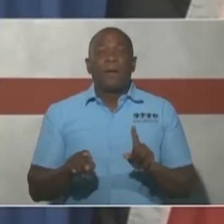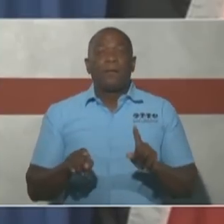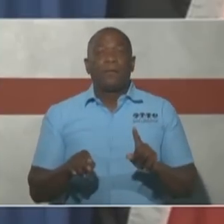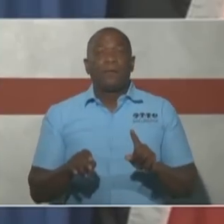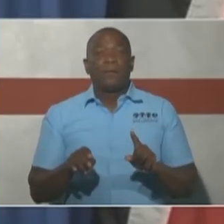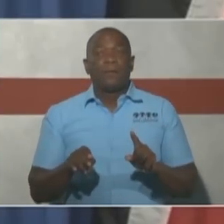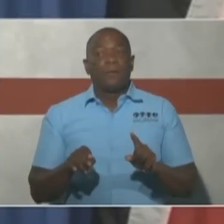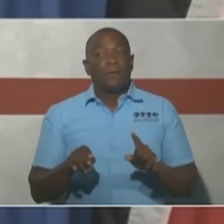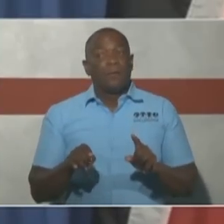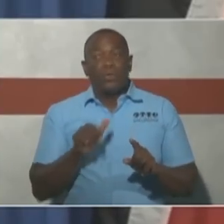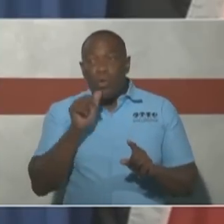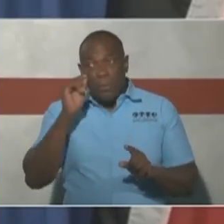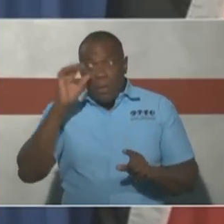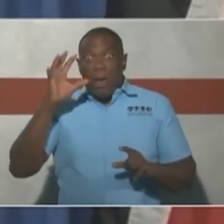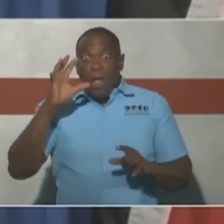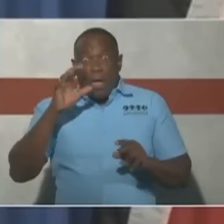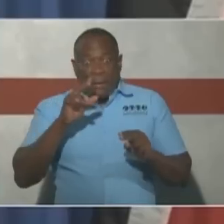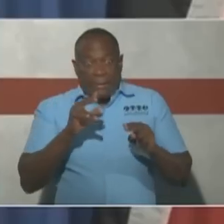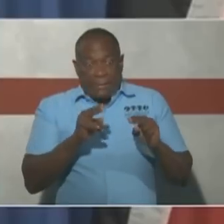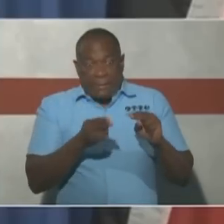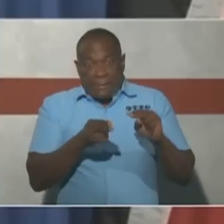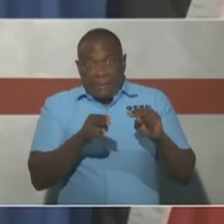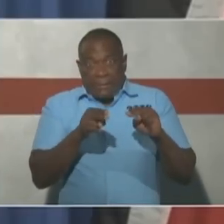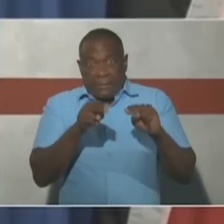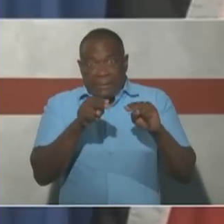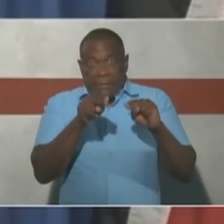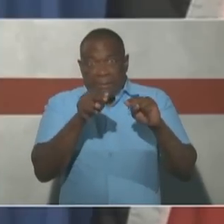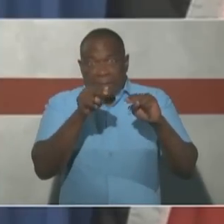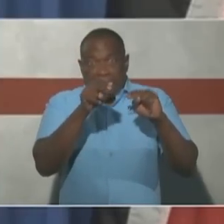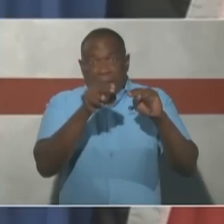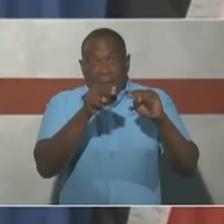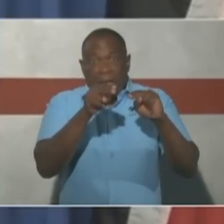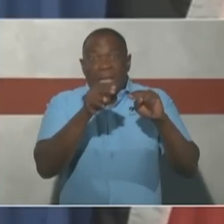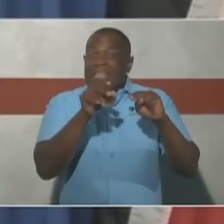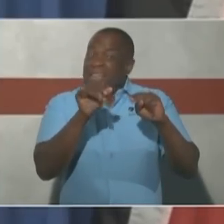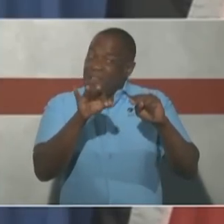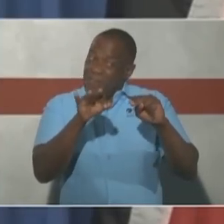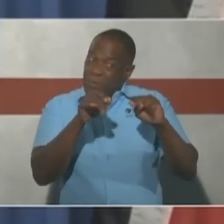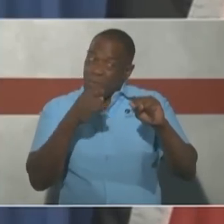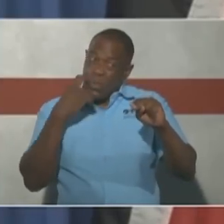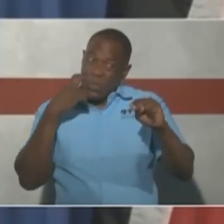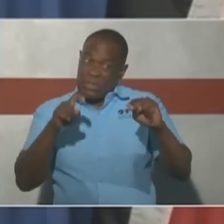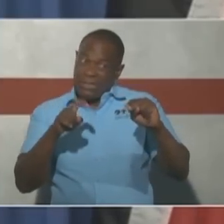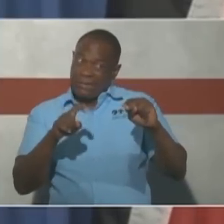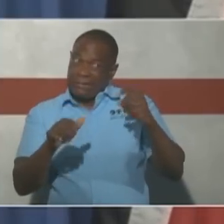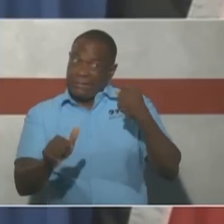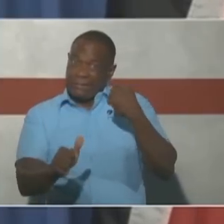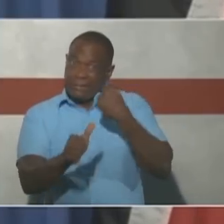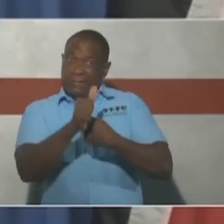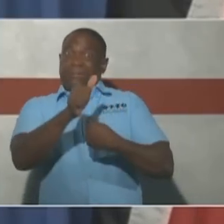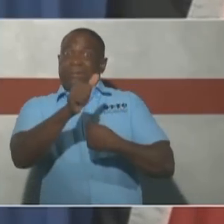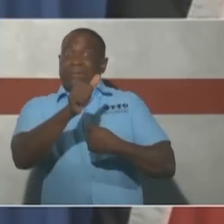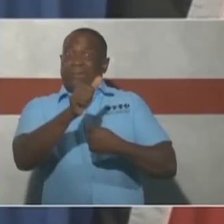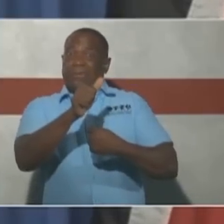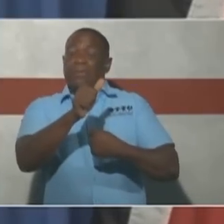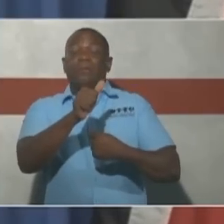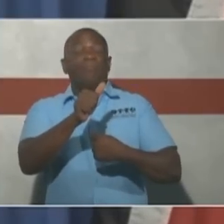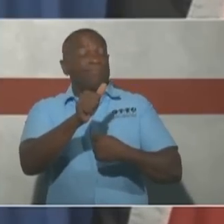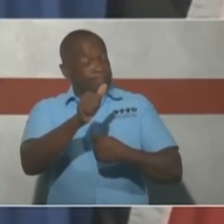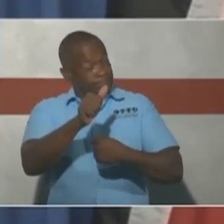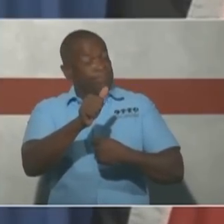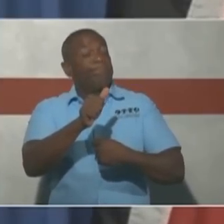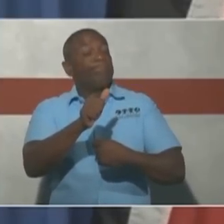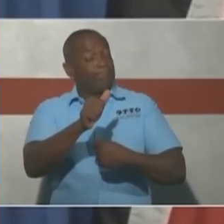right, we totally disregard and try to break records. I don't know we do not. I think we still have a population that is